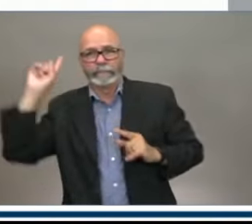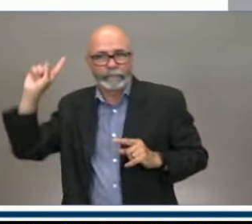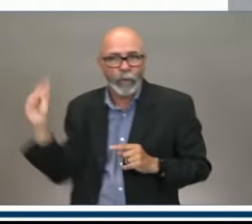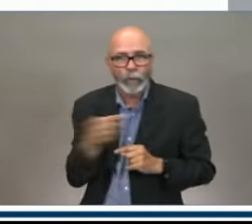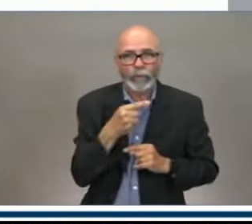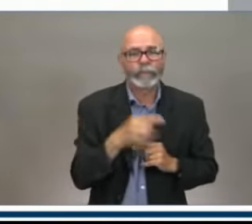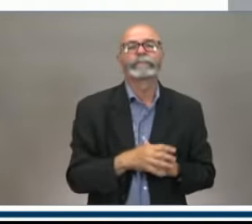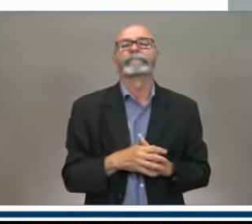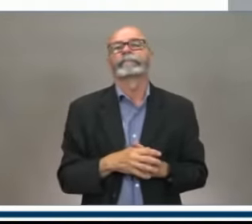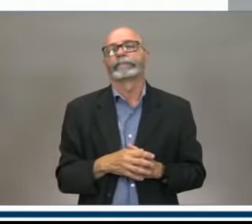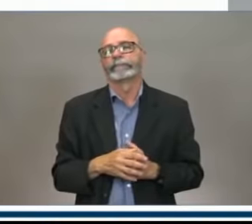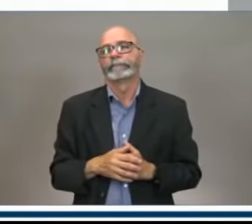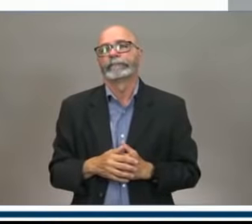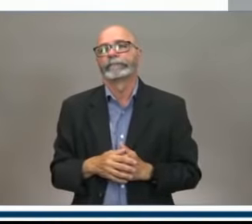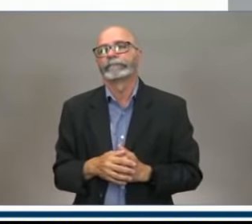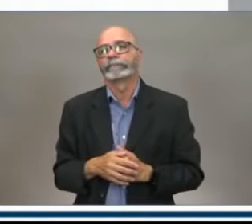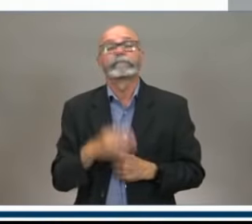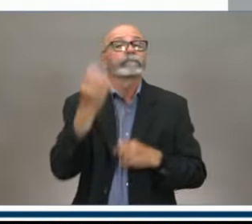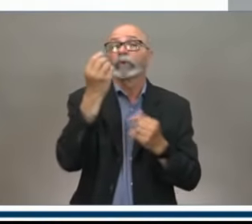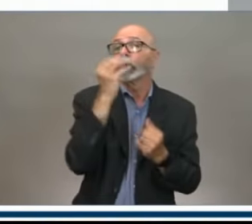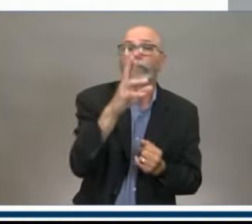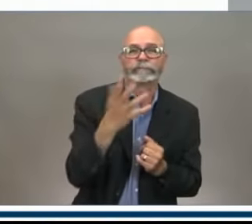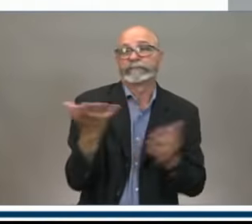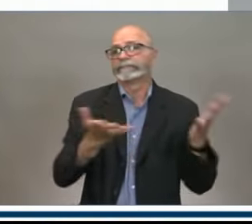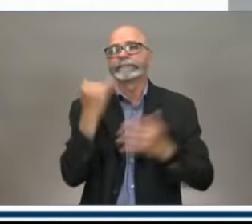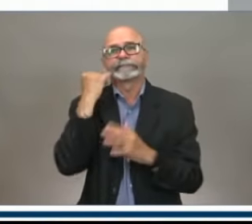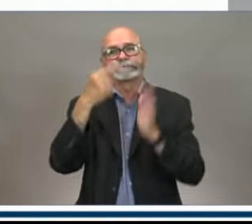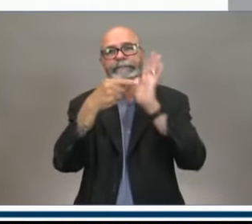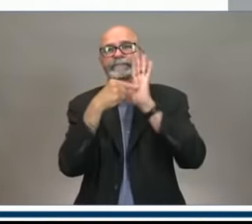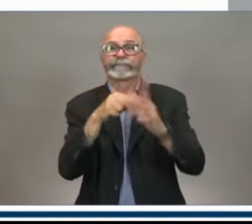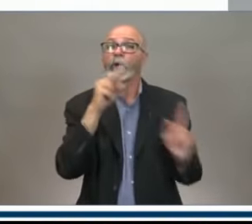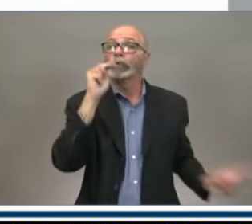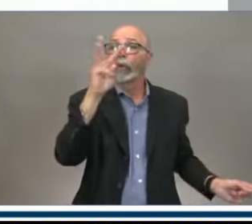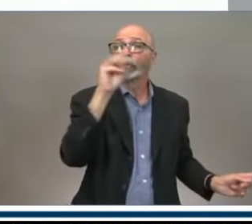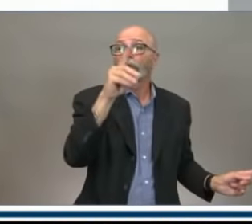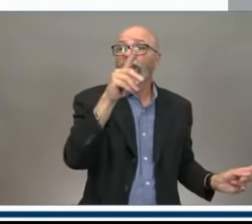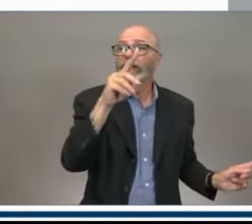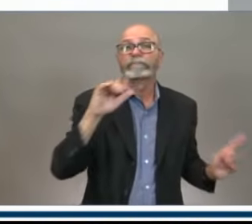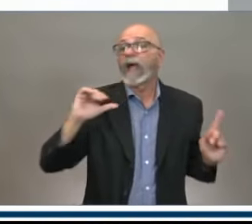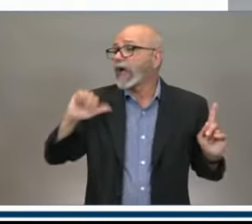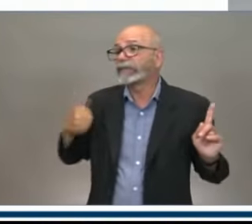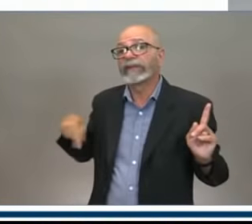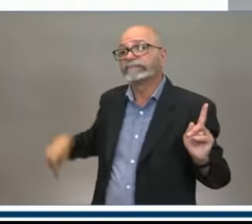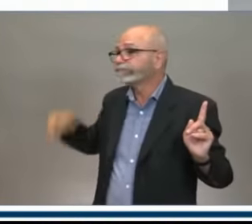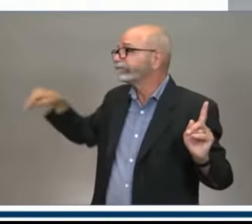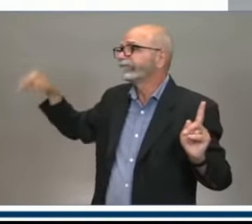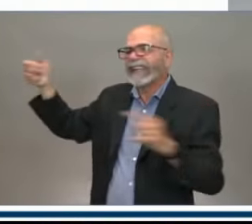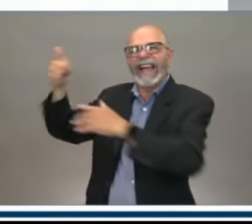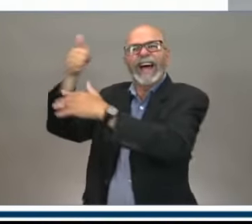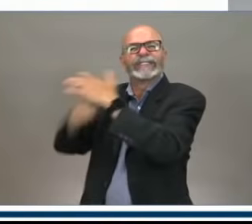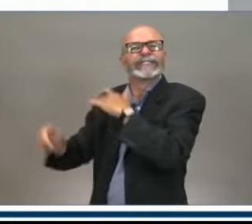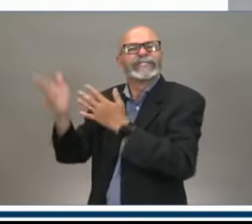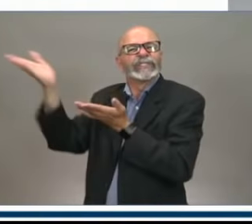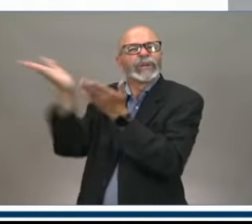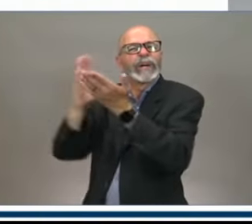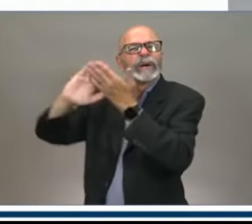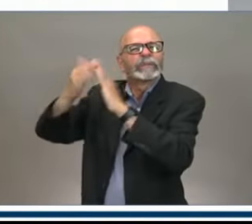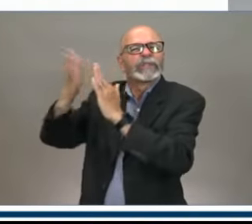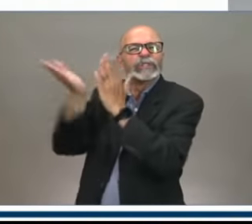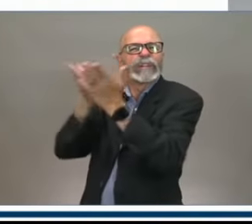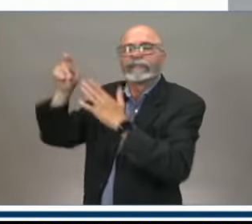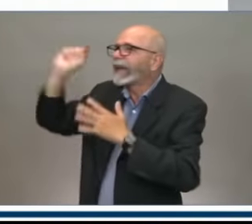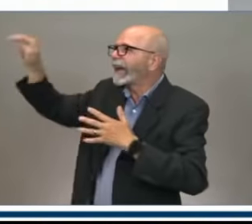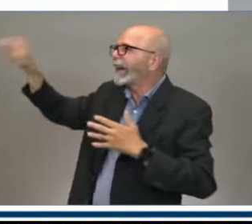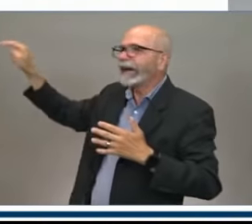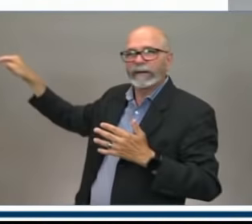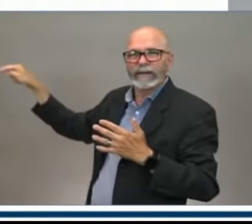care facility or one of the other facilities we've talked about under community services. You will be hearing in all likelihood from those facilities